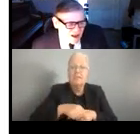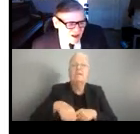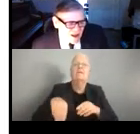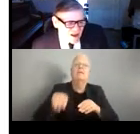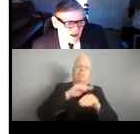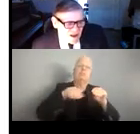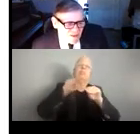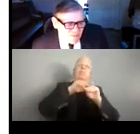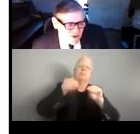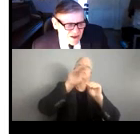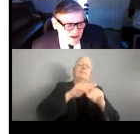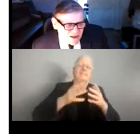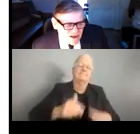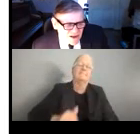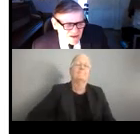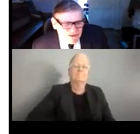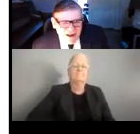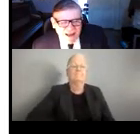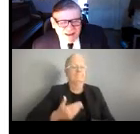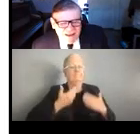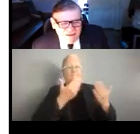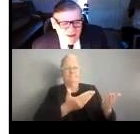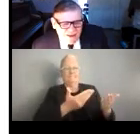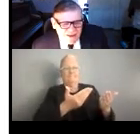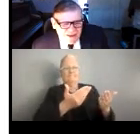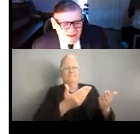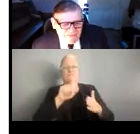our person in Sri Lanka says